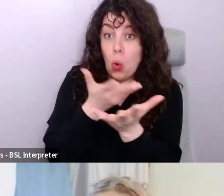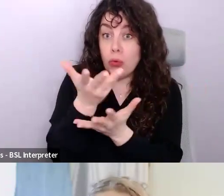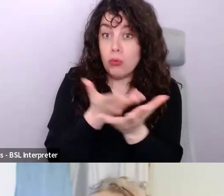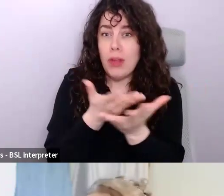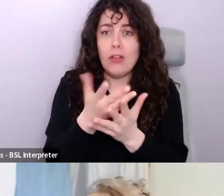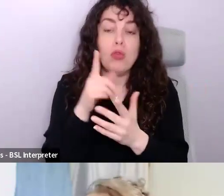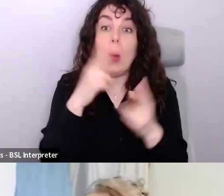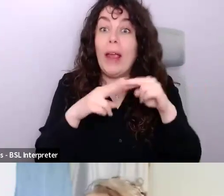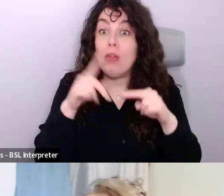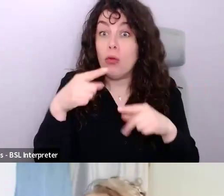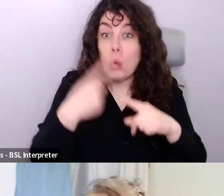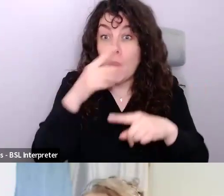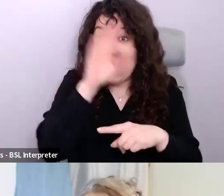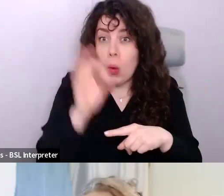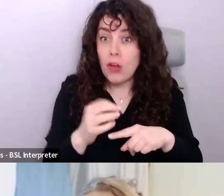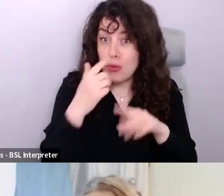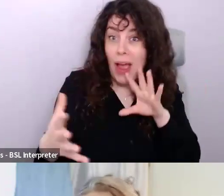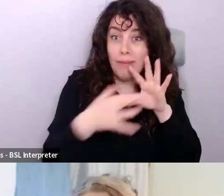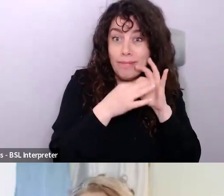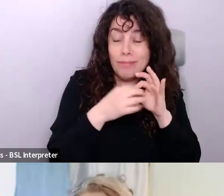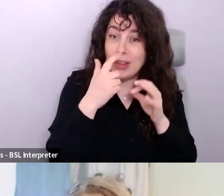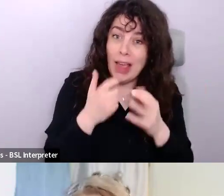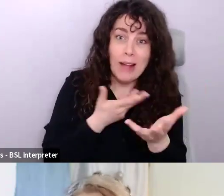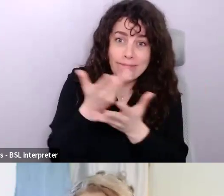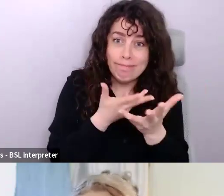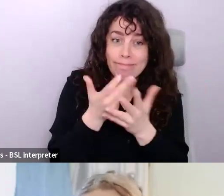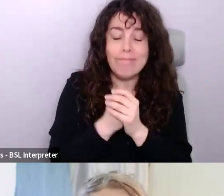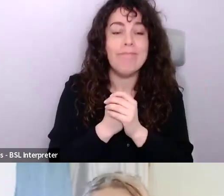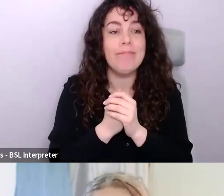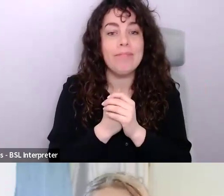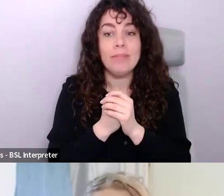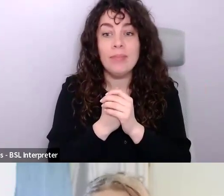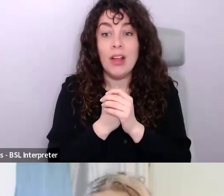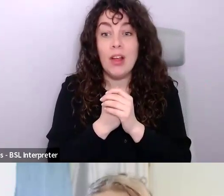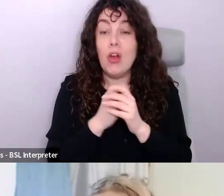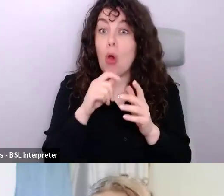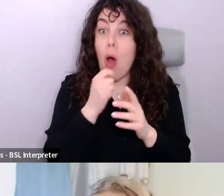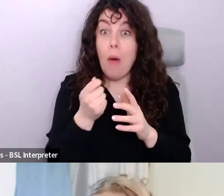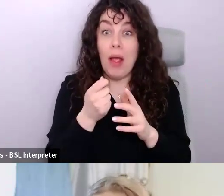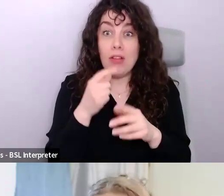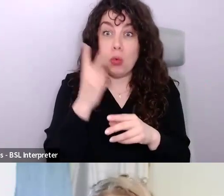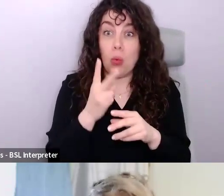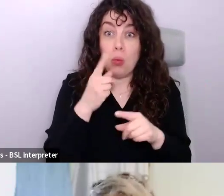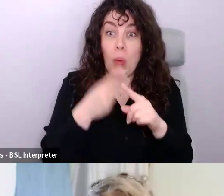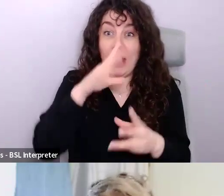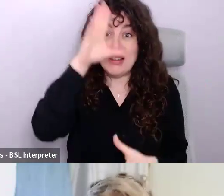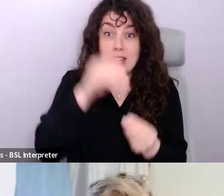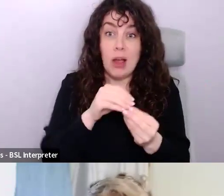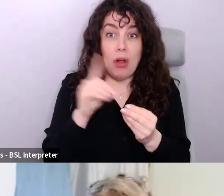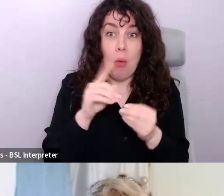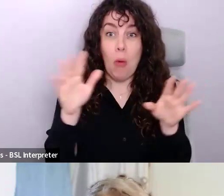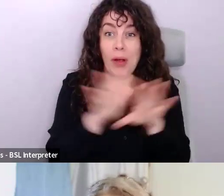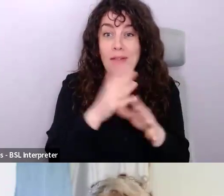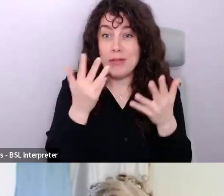can be covered in one meeting. So to end, let's go through what we covered today. I can't emphasize